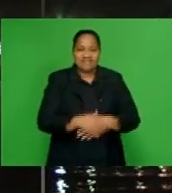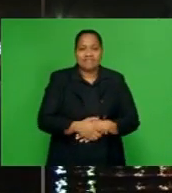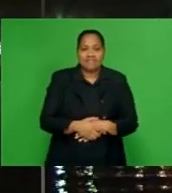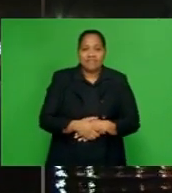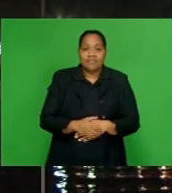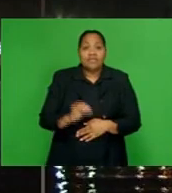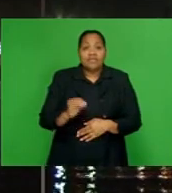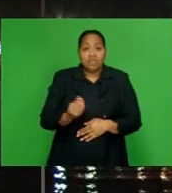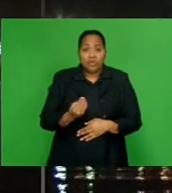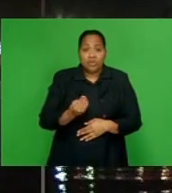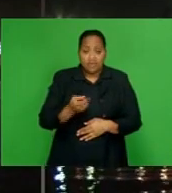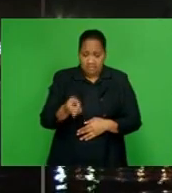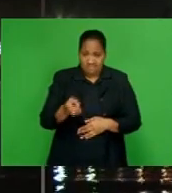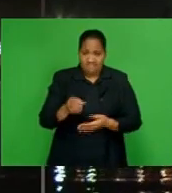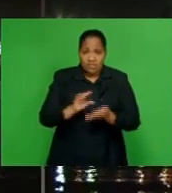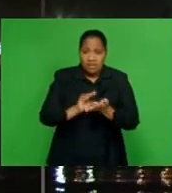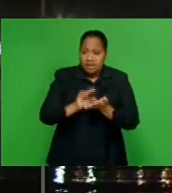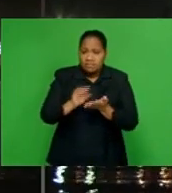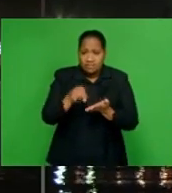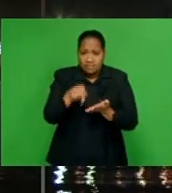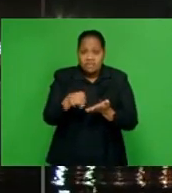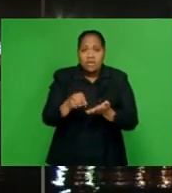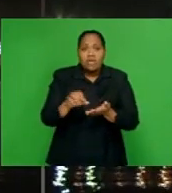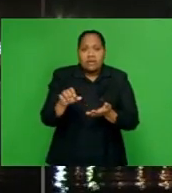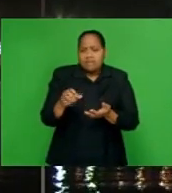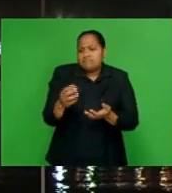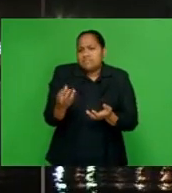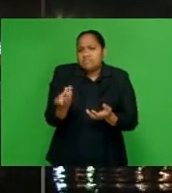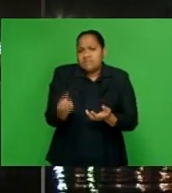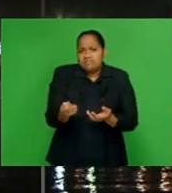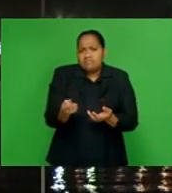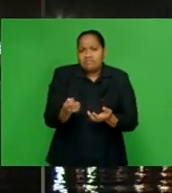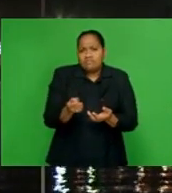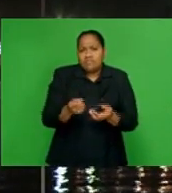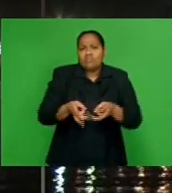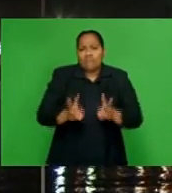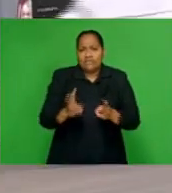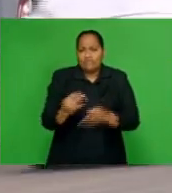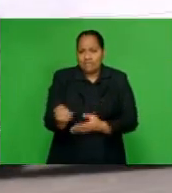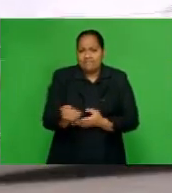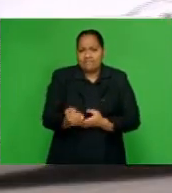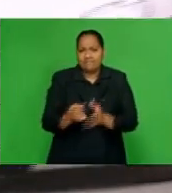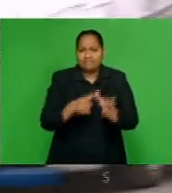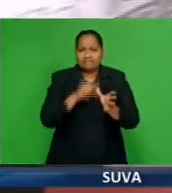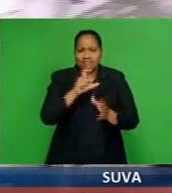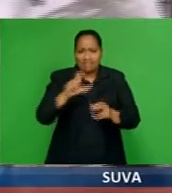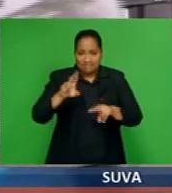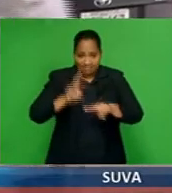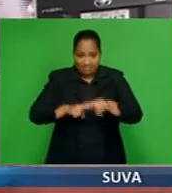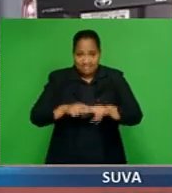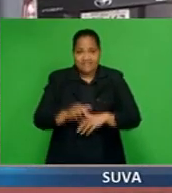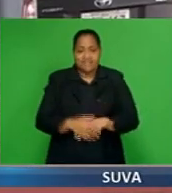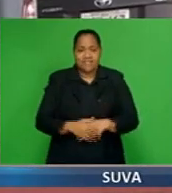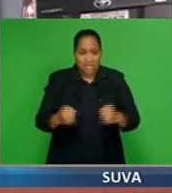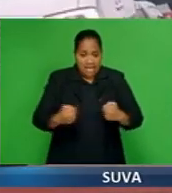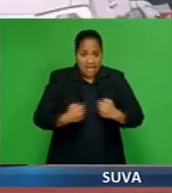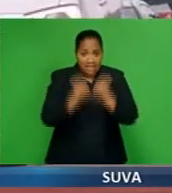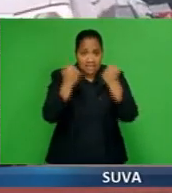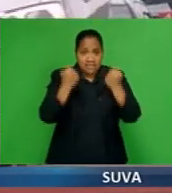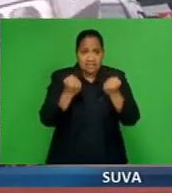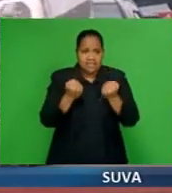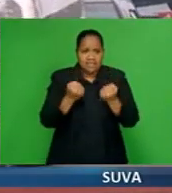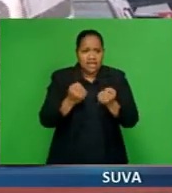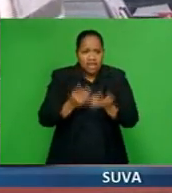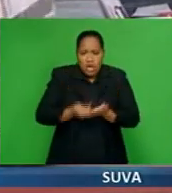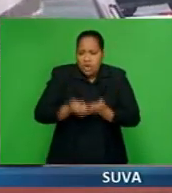motor vehicle accident levy is one of the sources of income for ACCF. The Accident Compensation Commission